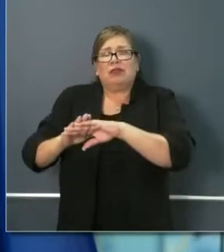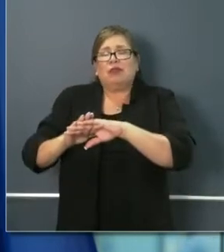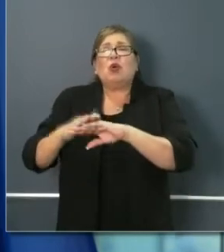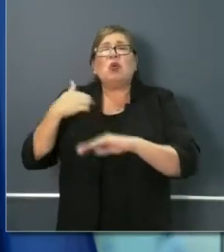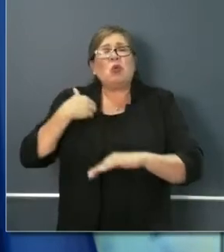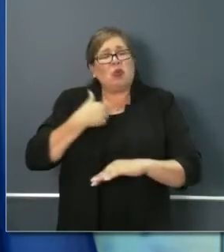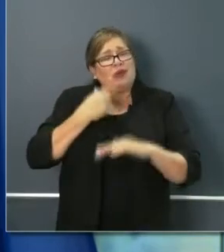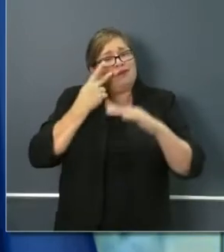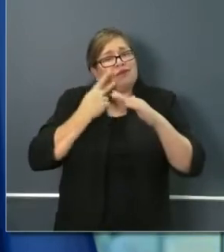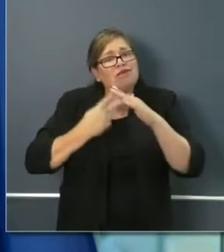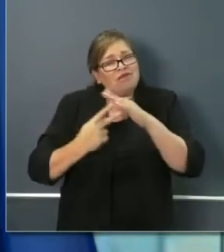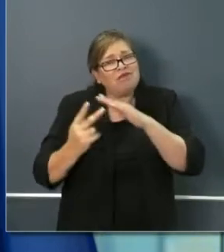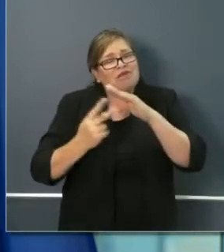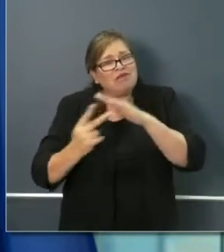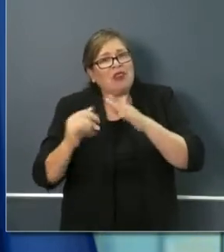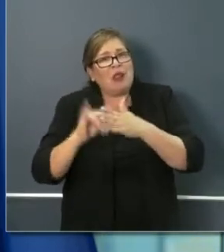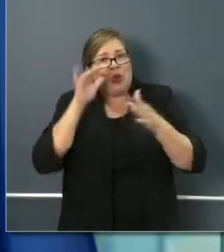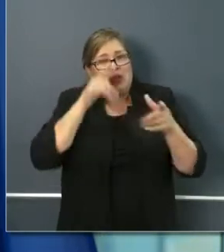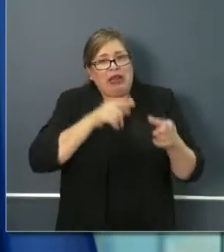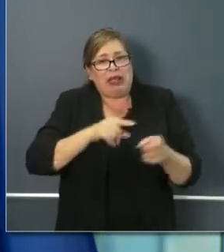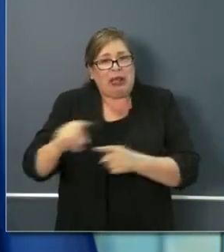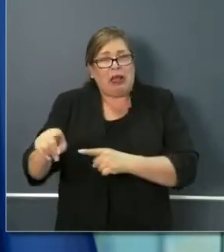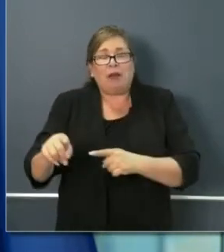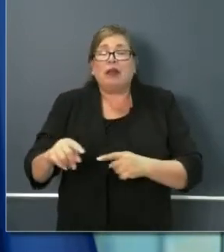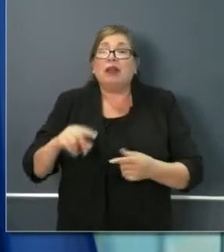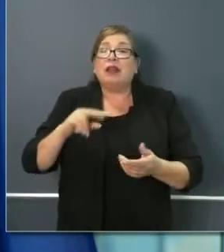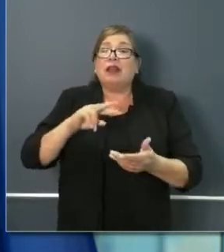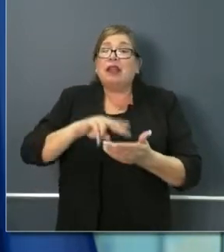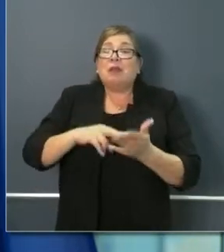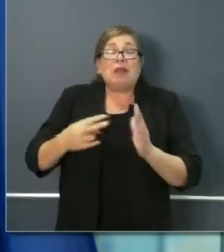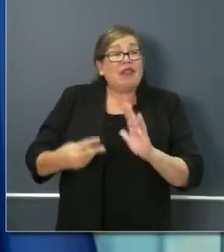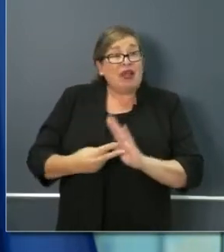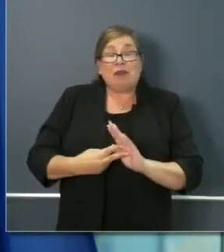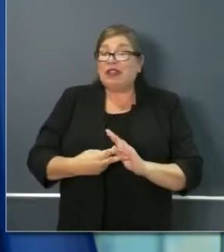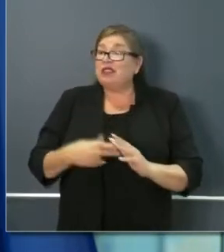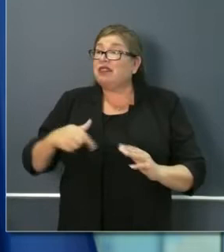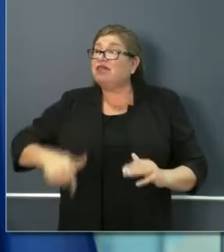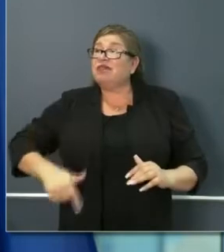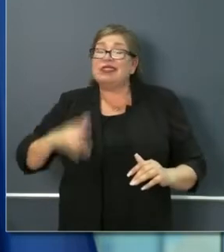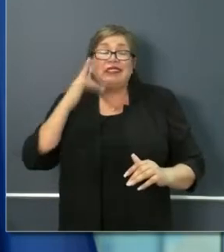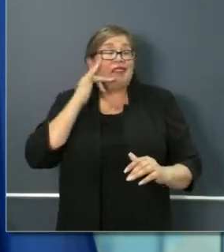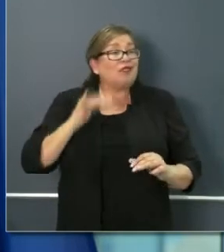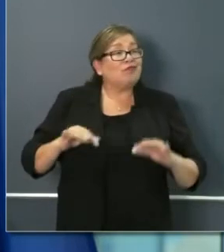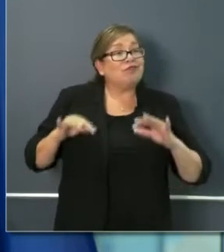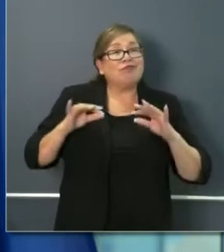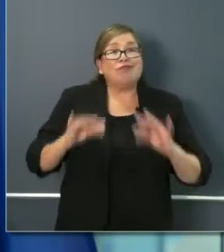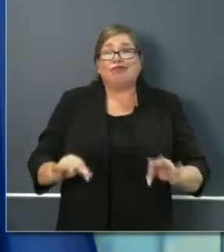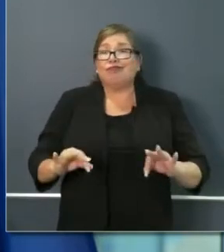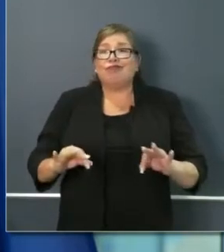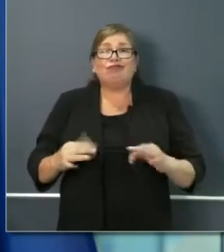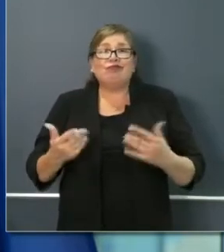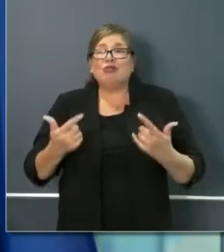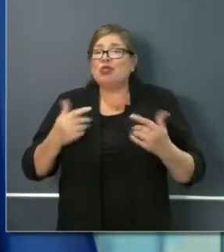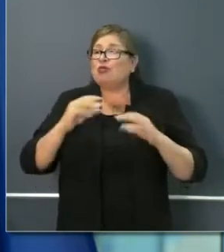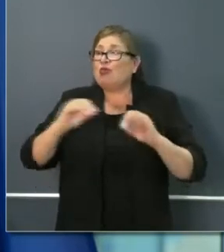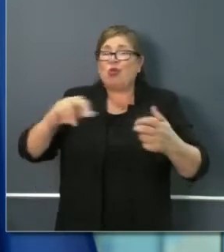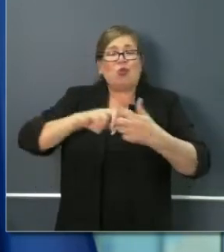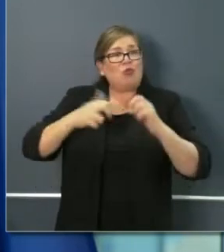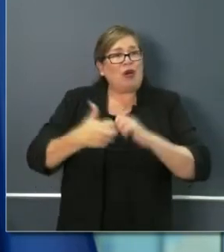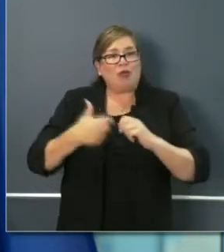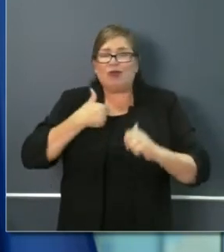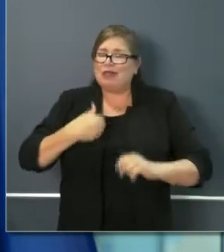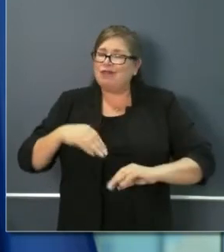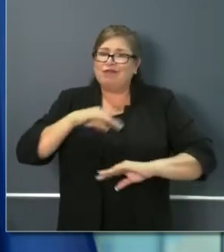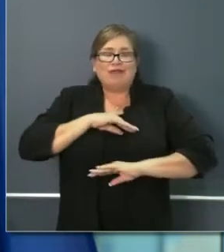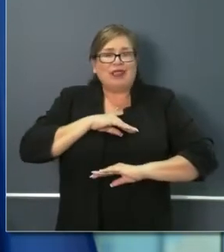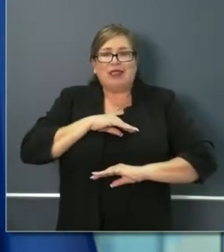woods yet. By no stretch of the imagination should people think that California is overly confident at all. We